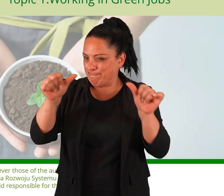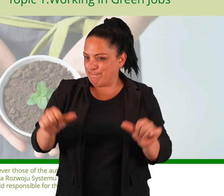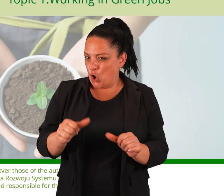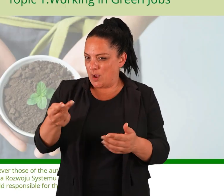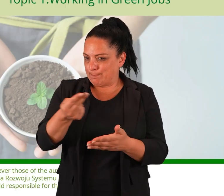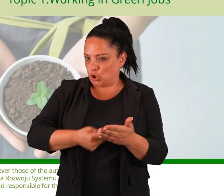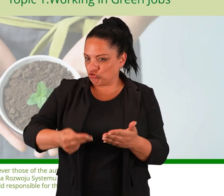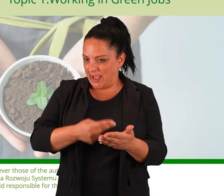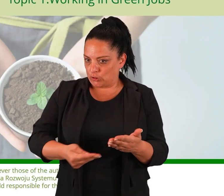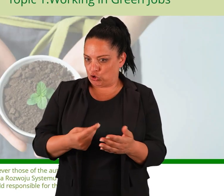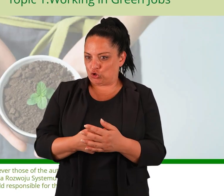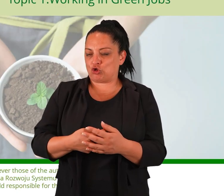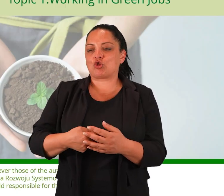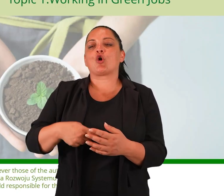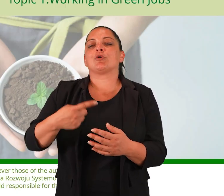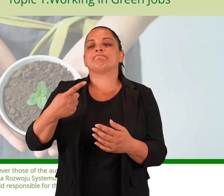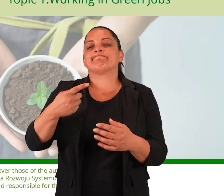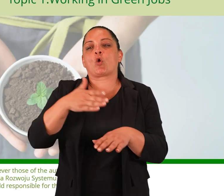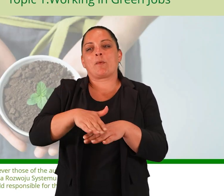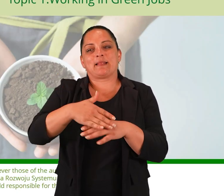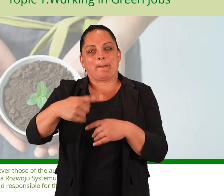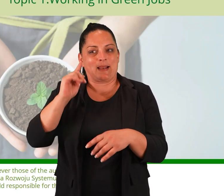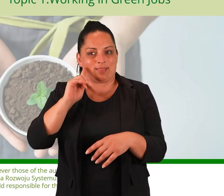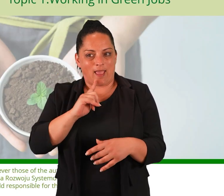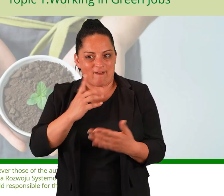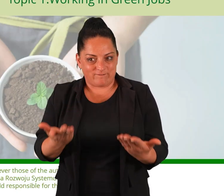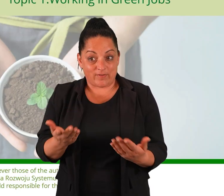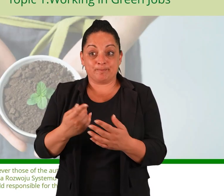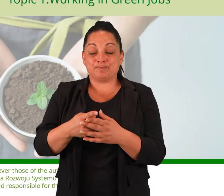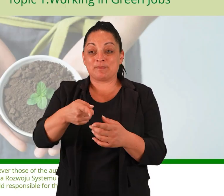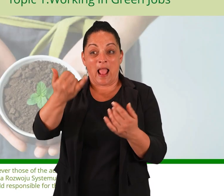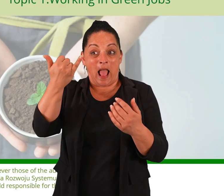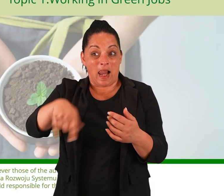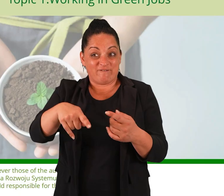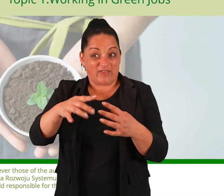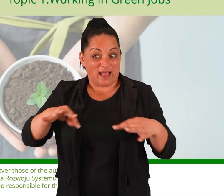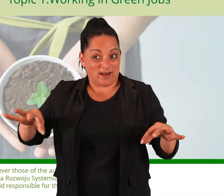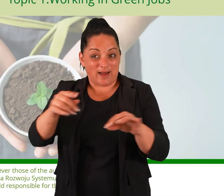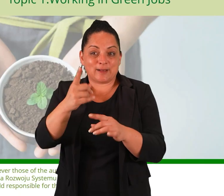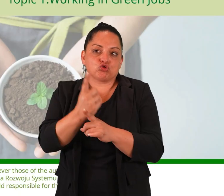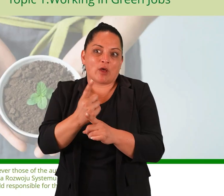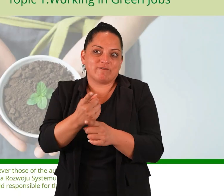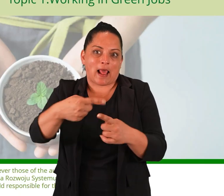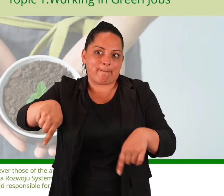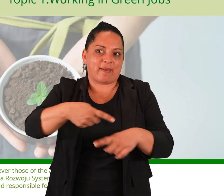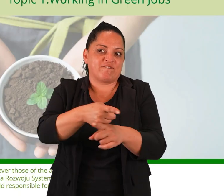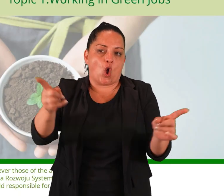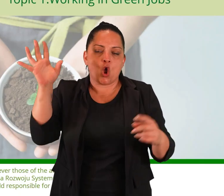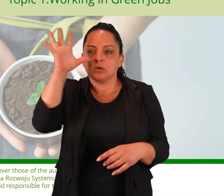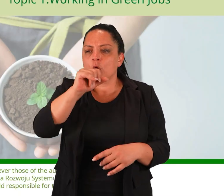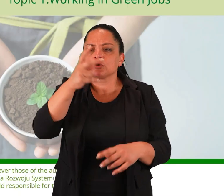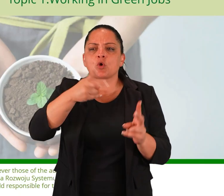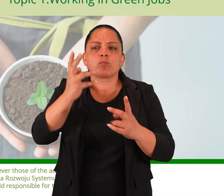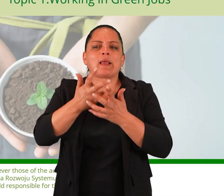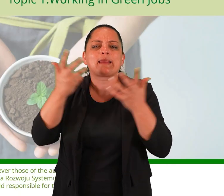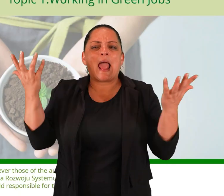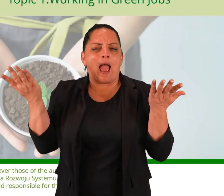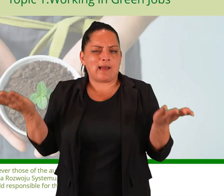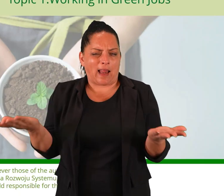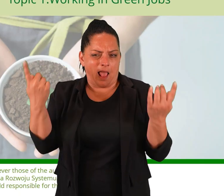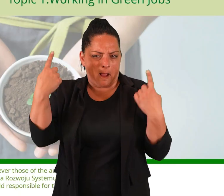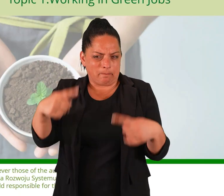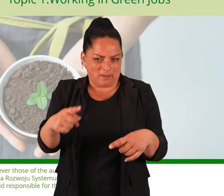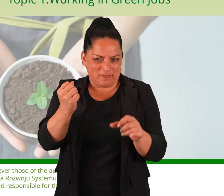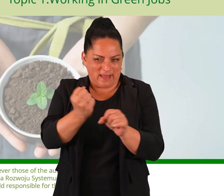for DEAF project. By the end of this webinar, you should have a clearer understanding